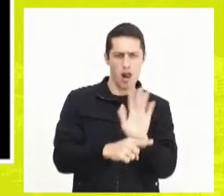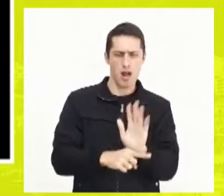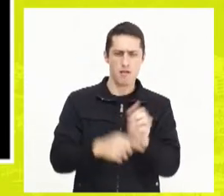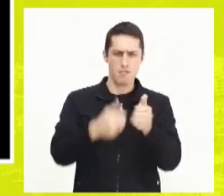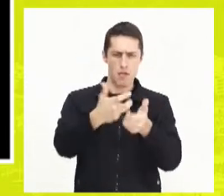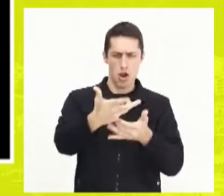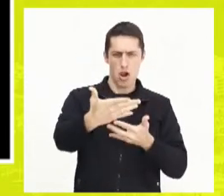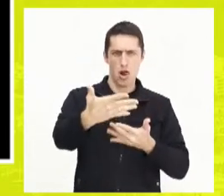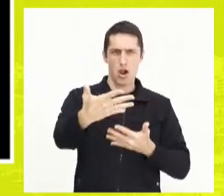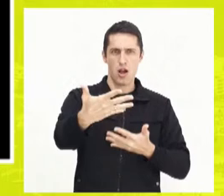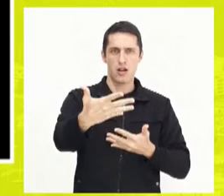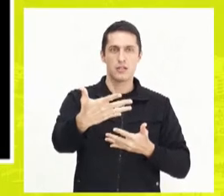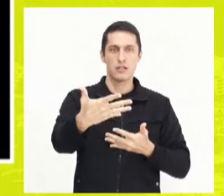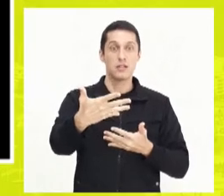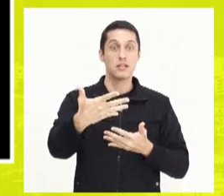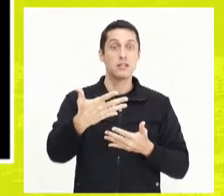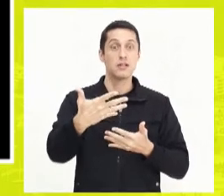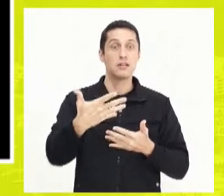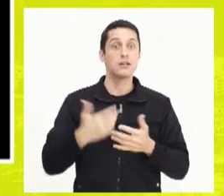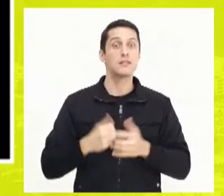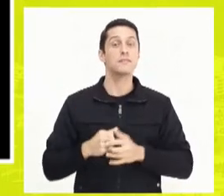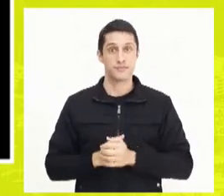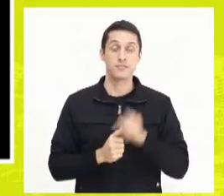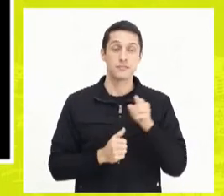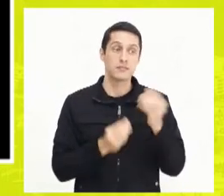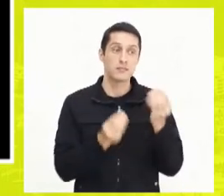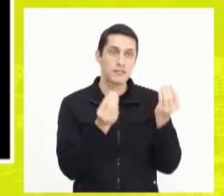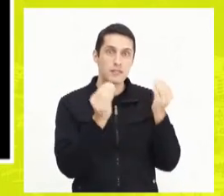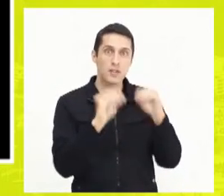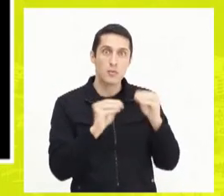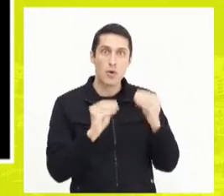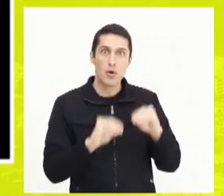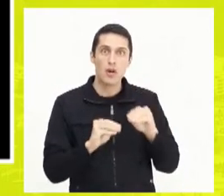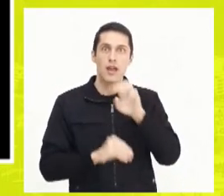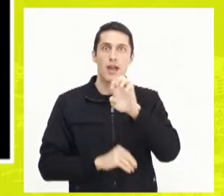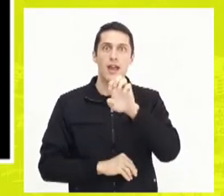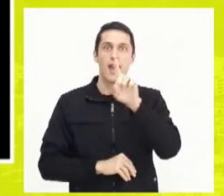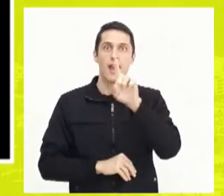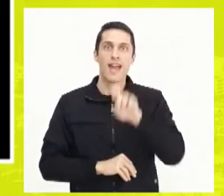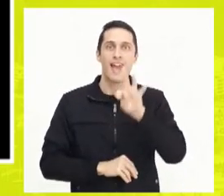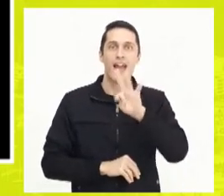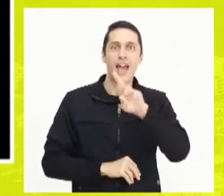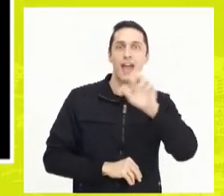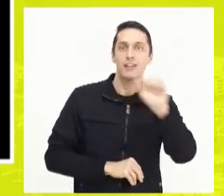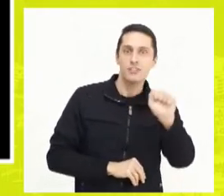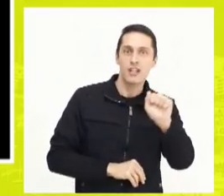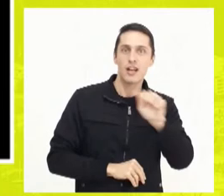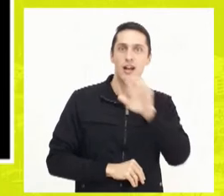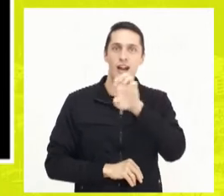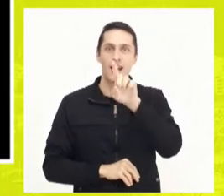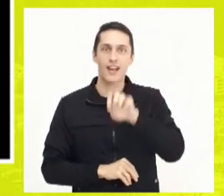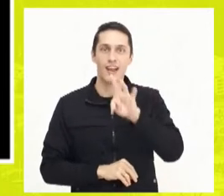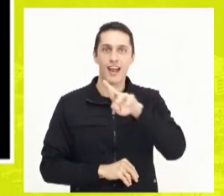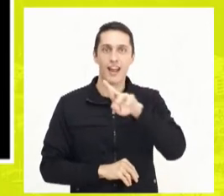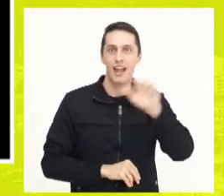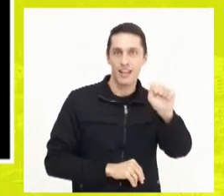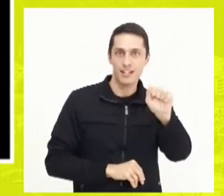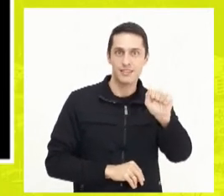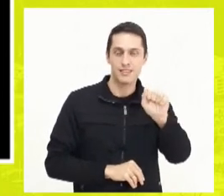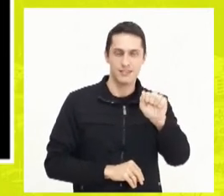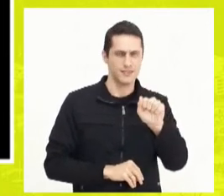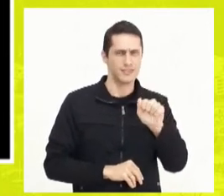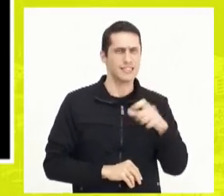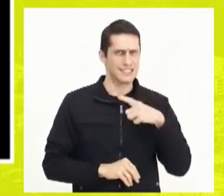videos productions content and if you put extra extra extra you're going to